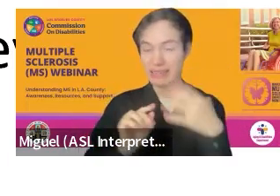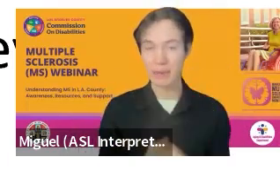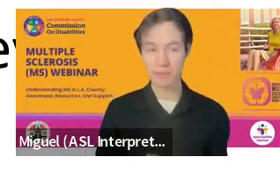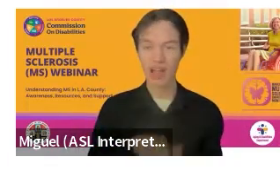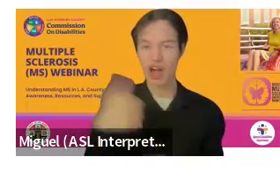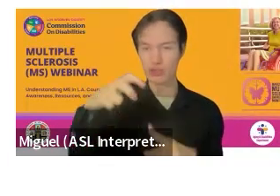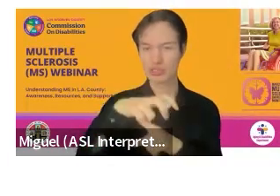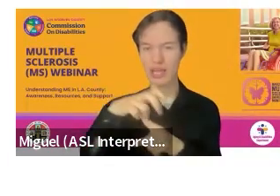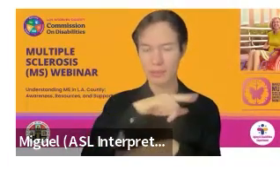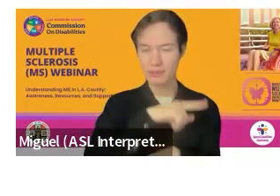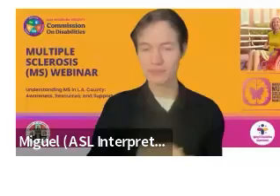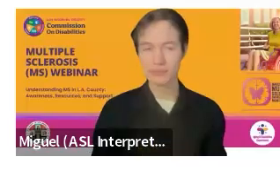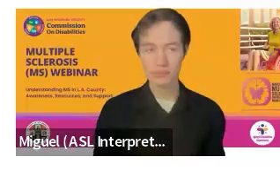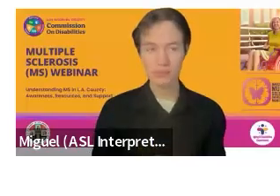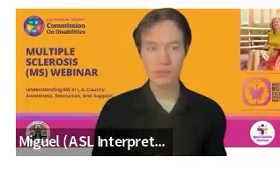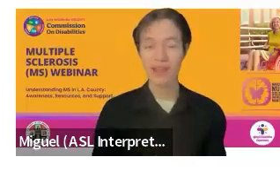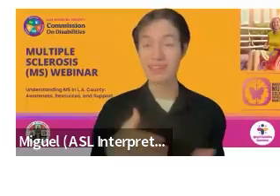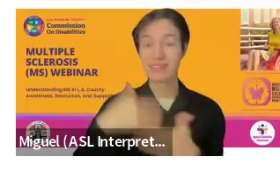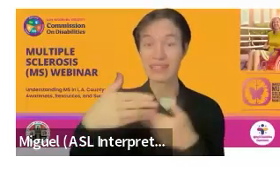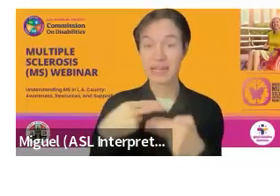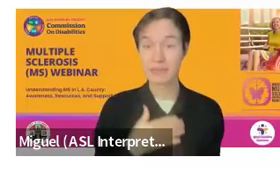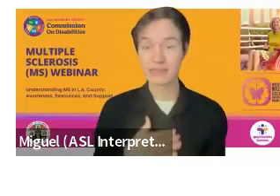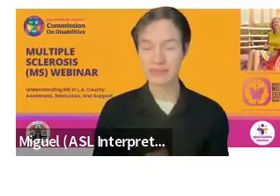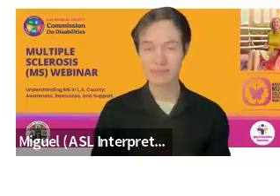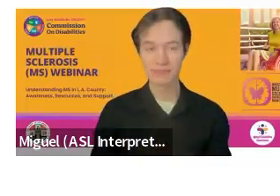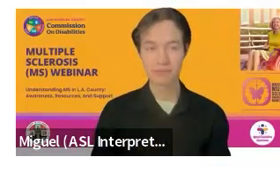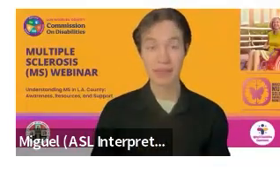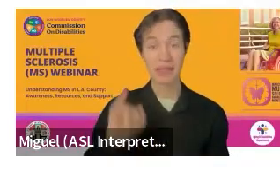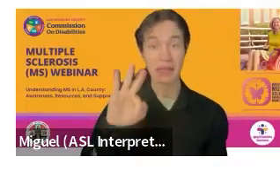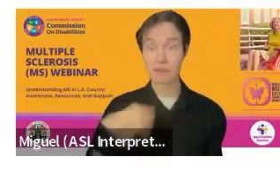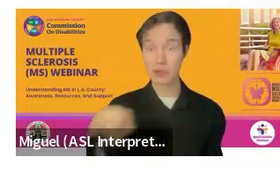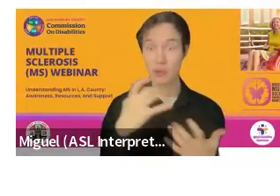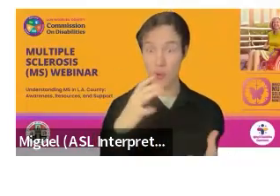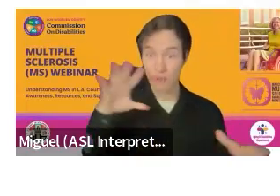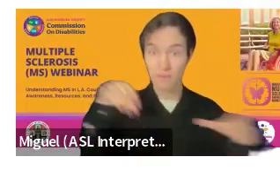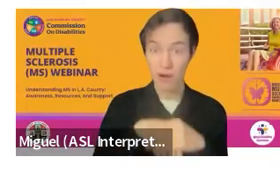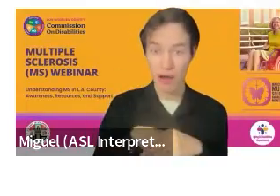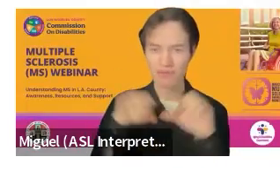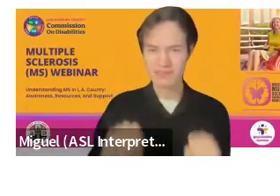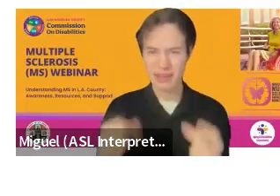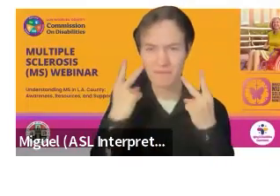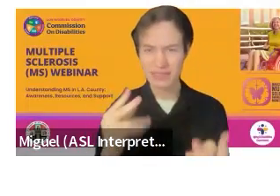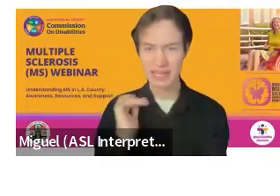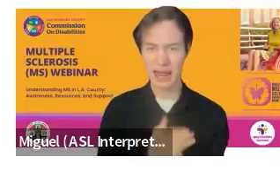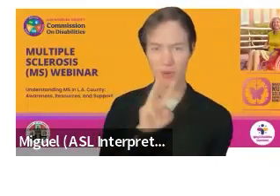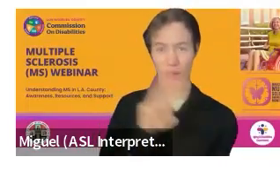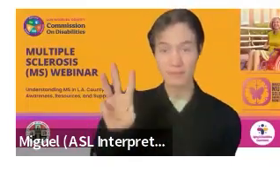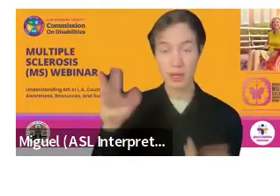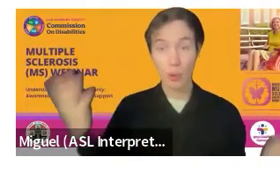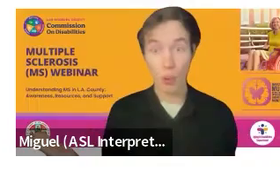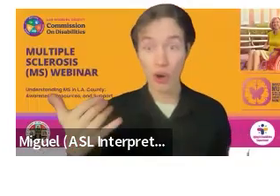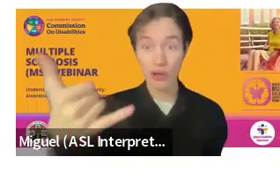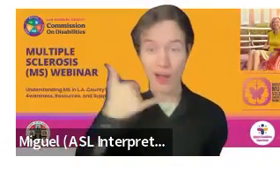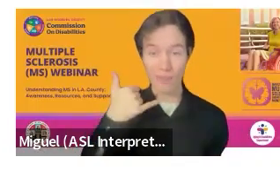slide, please. So if anybody ever wants to get involved, they could just go to our website, call me. I can be your contact as